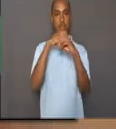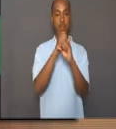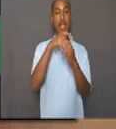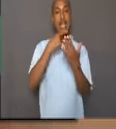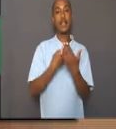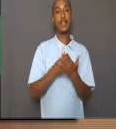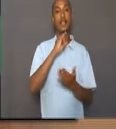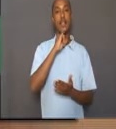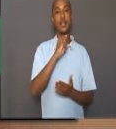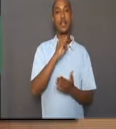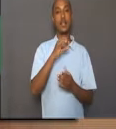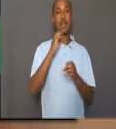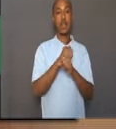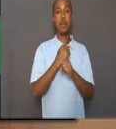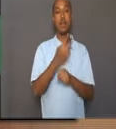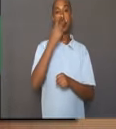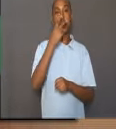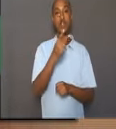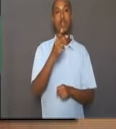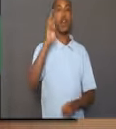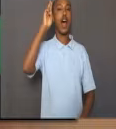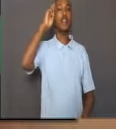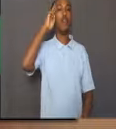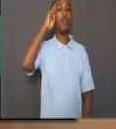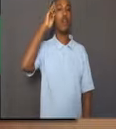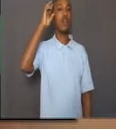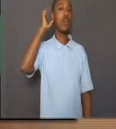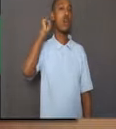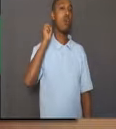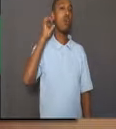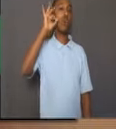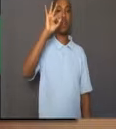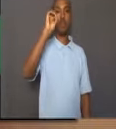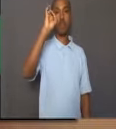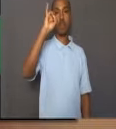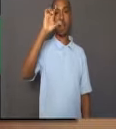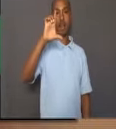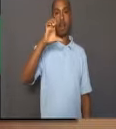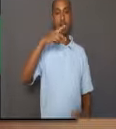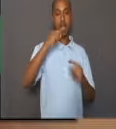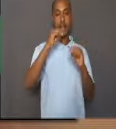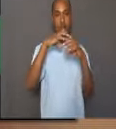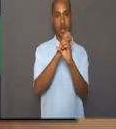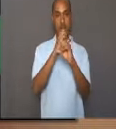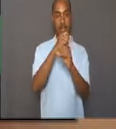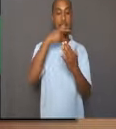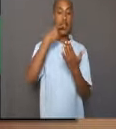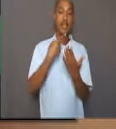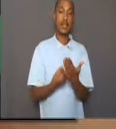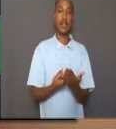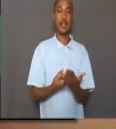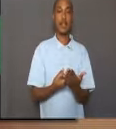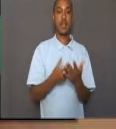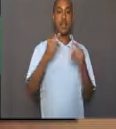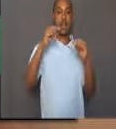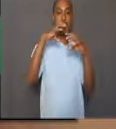This is a demonstration of Rutherford's gold foil experiment. In this experiment,